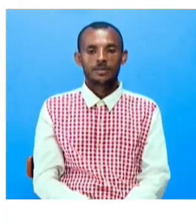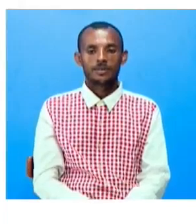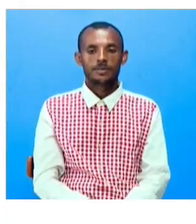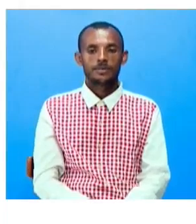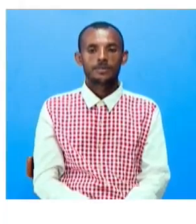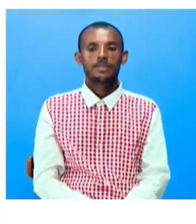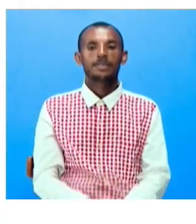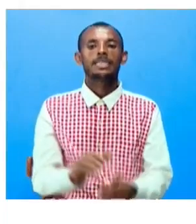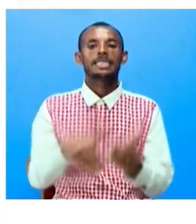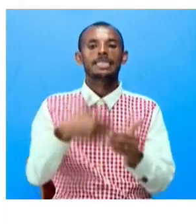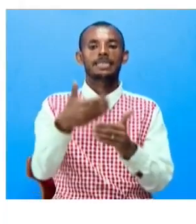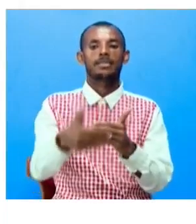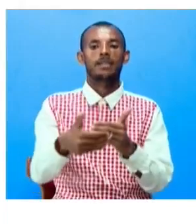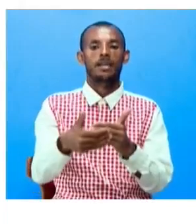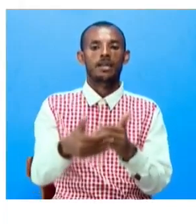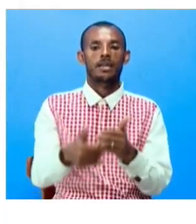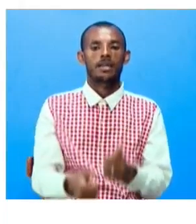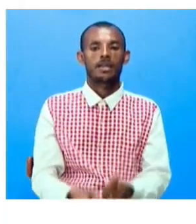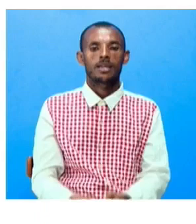Then